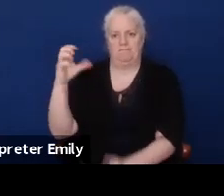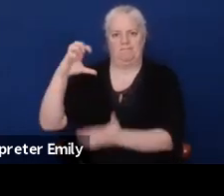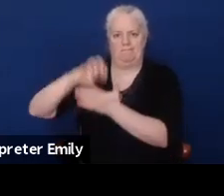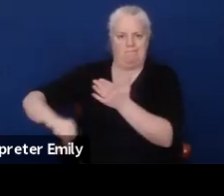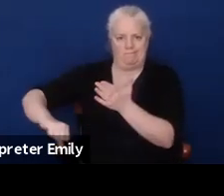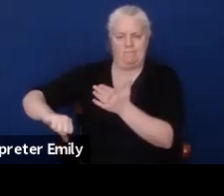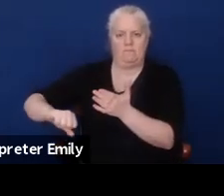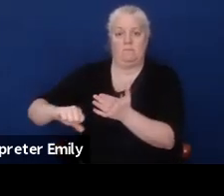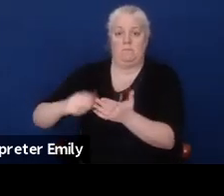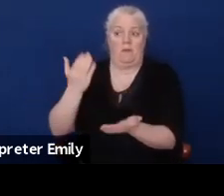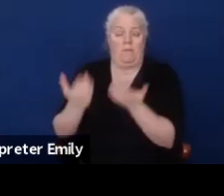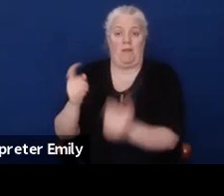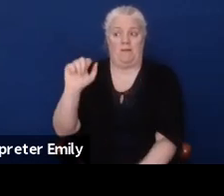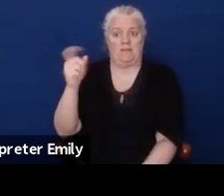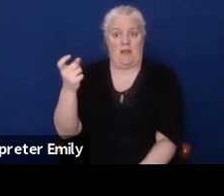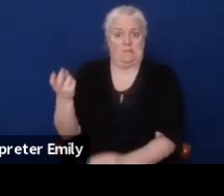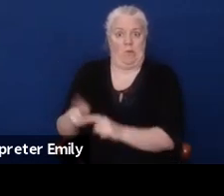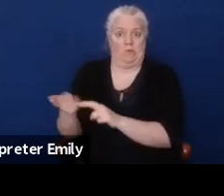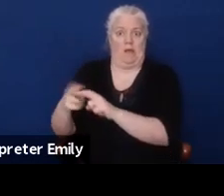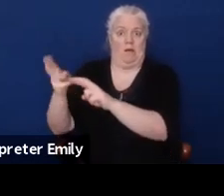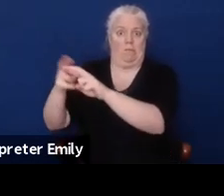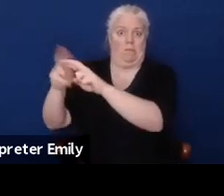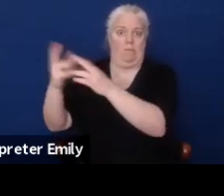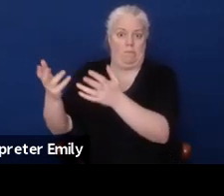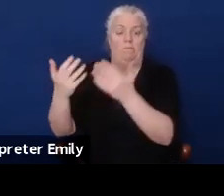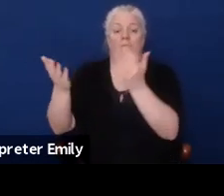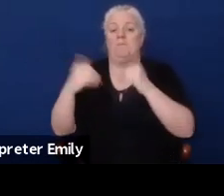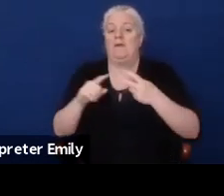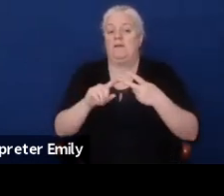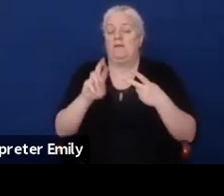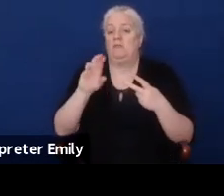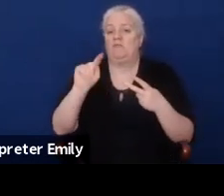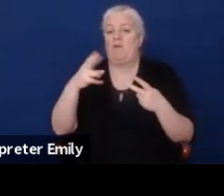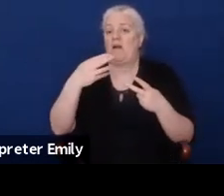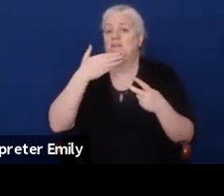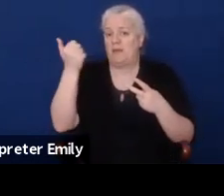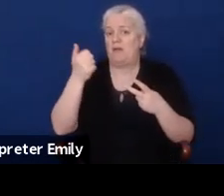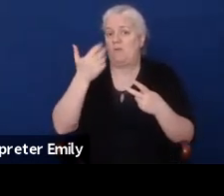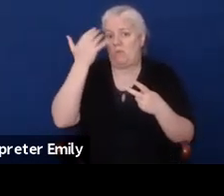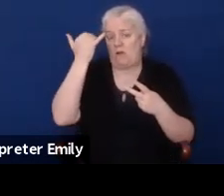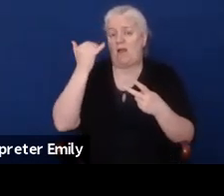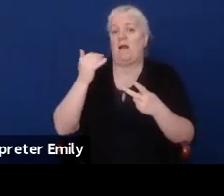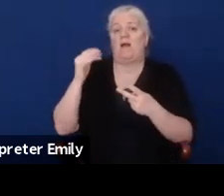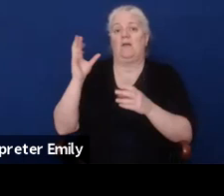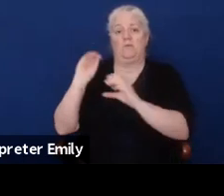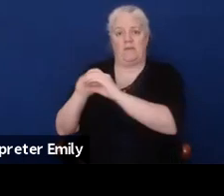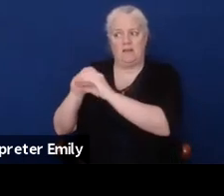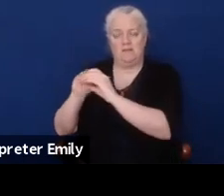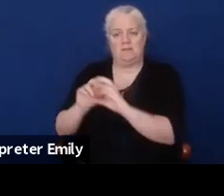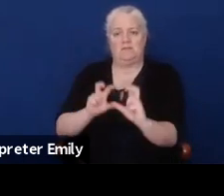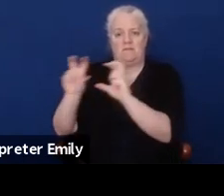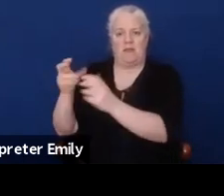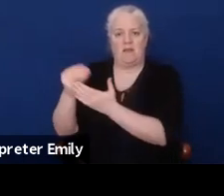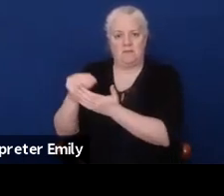Roth, you pay for the tax as you invest. So you invest the money, you pay the tax based on whatever is